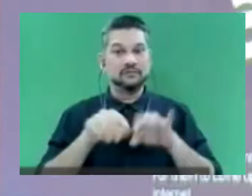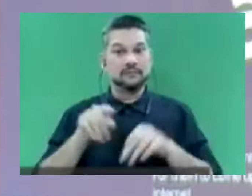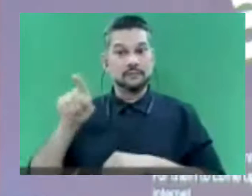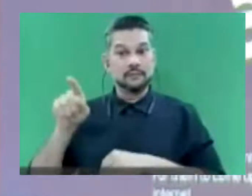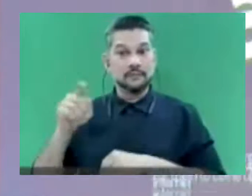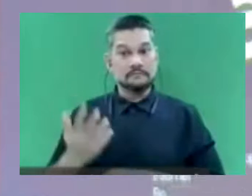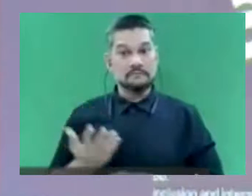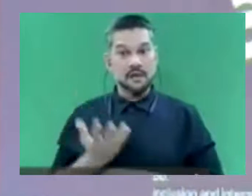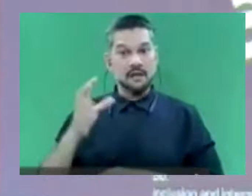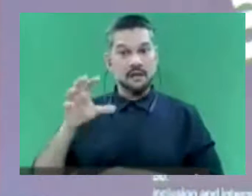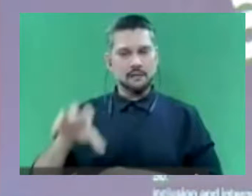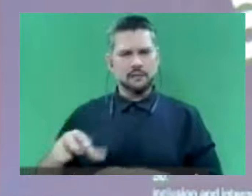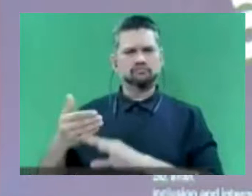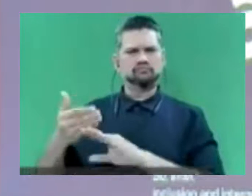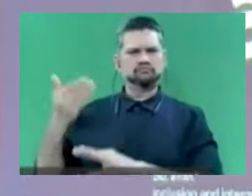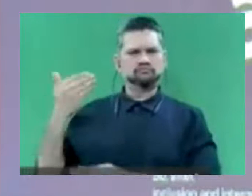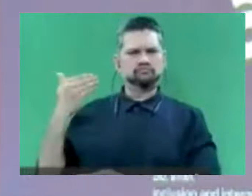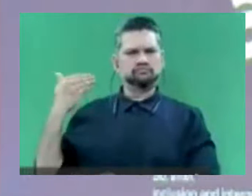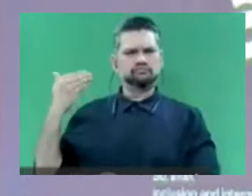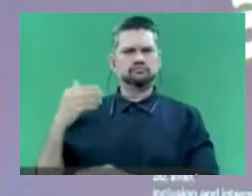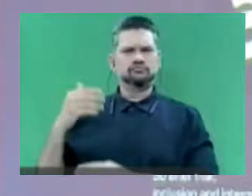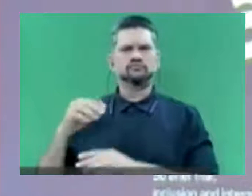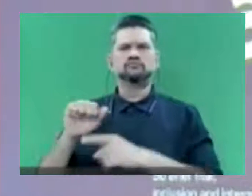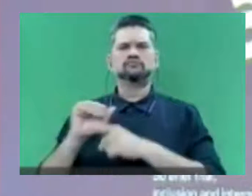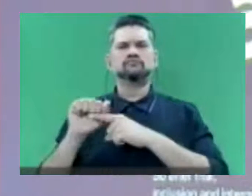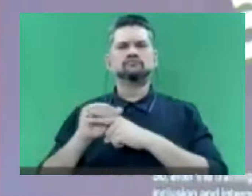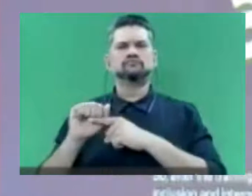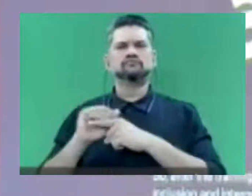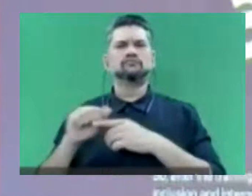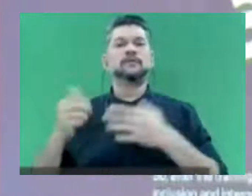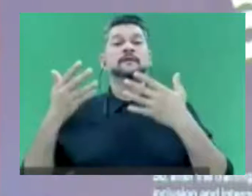So after the training,